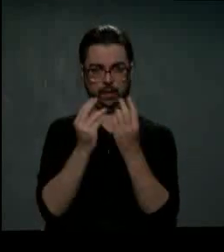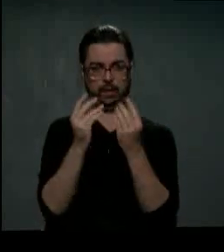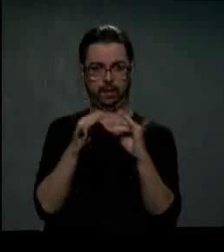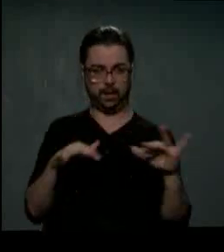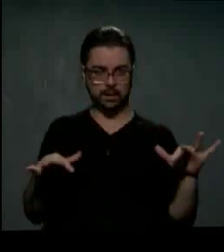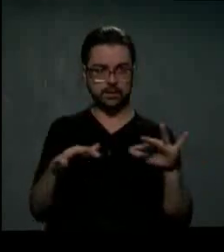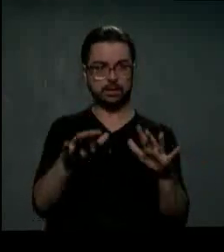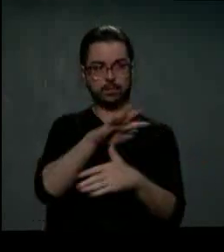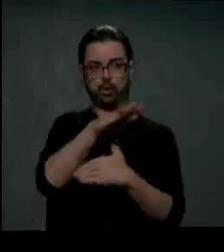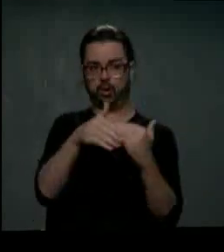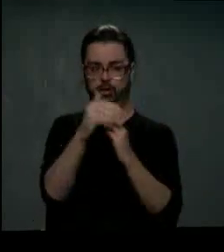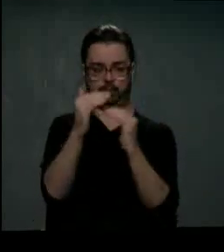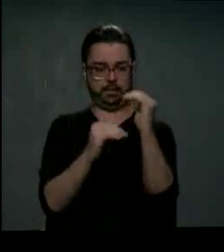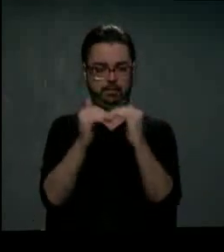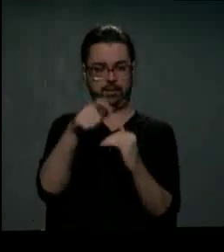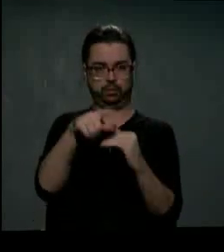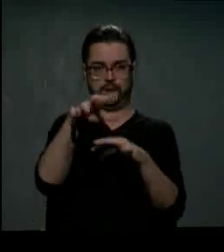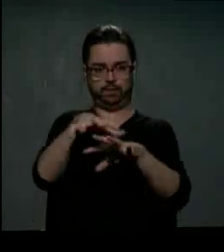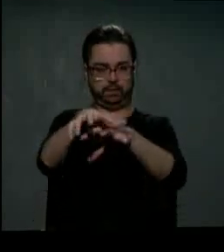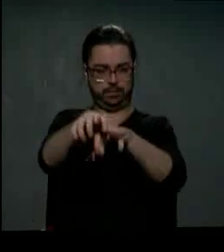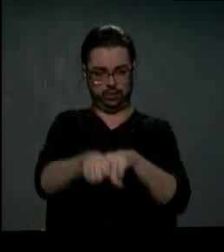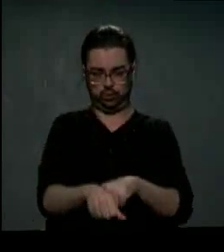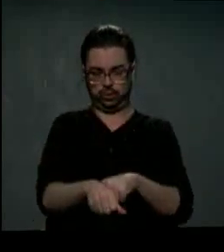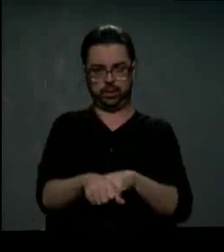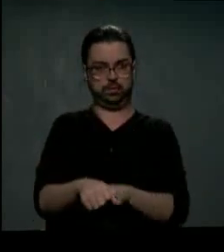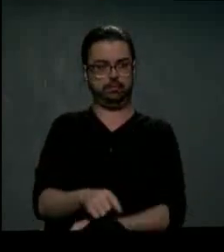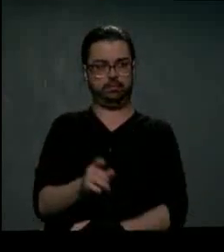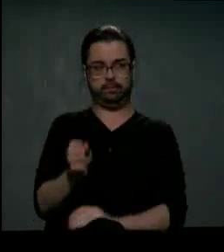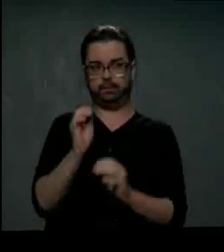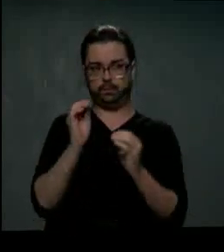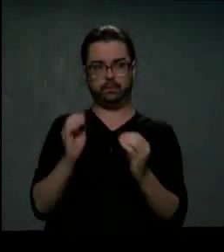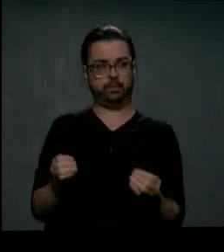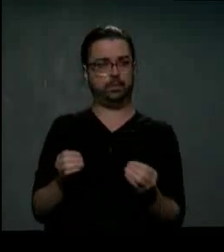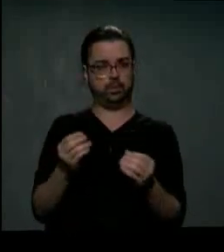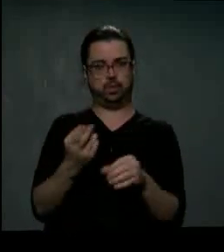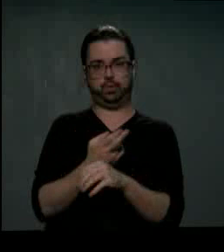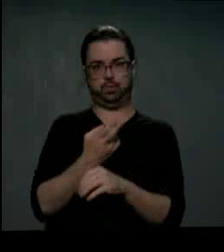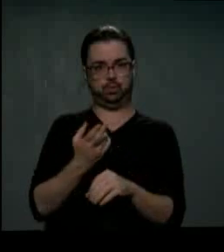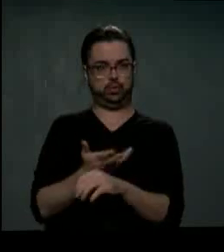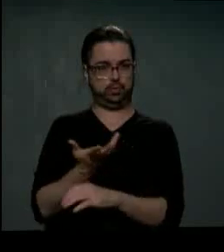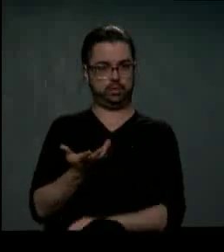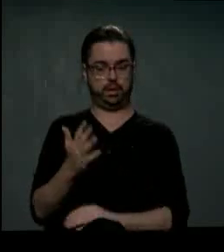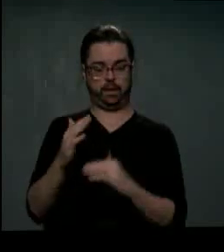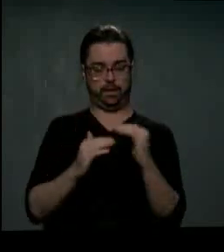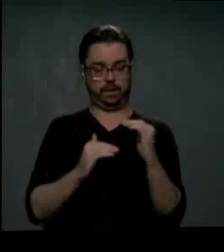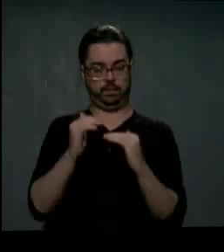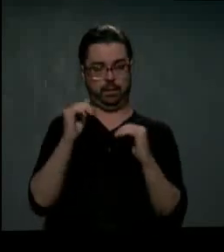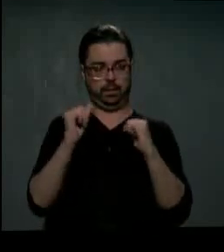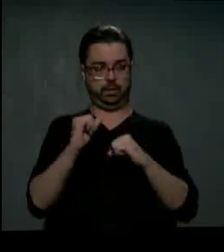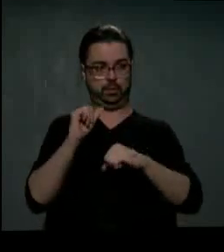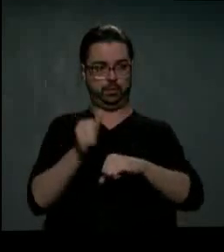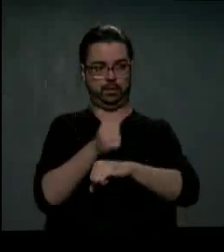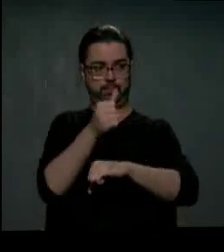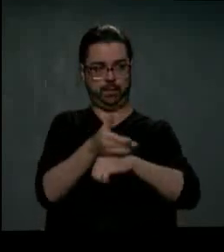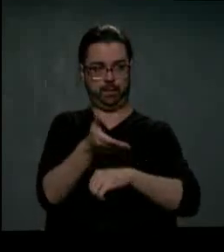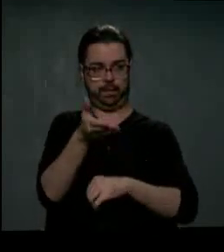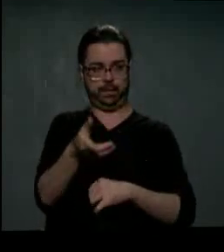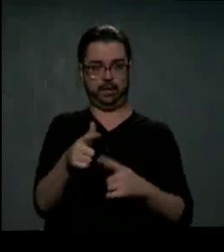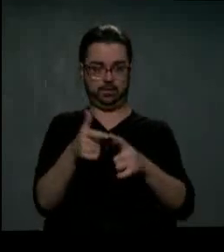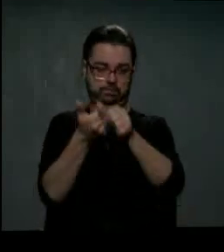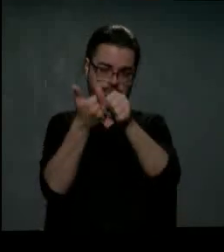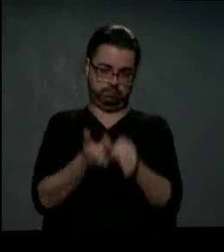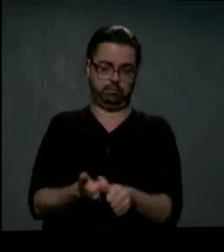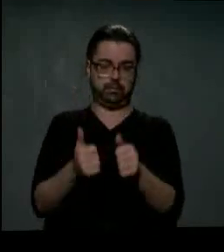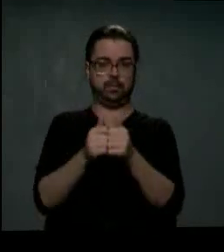on it have to be torn down. They are of no use. And the building that could be built to comply with city